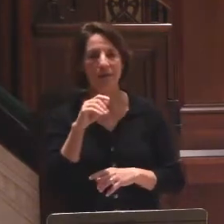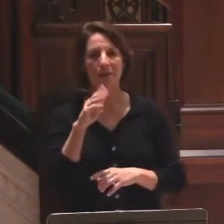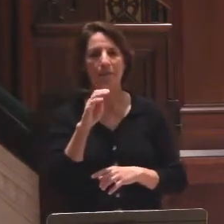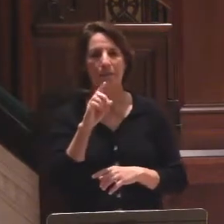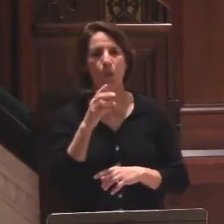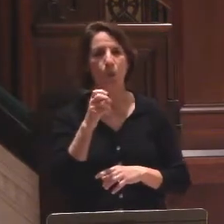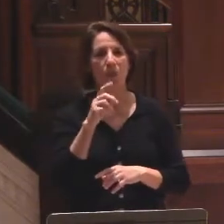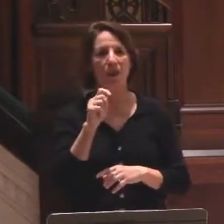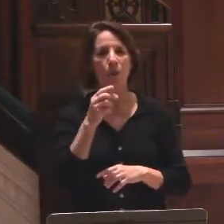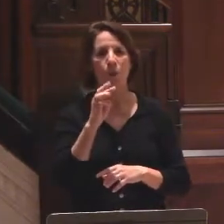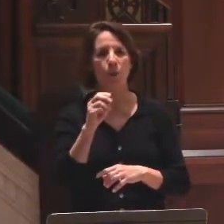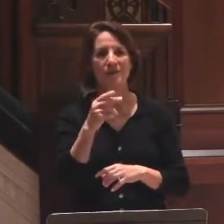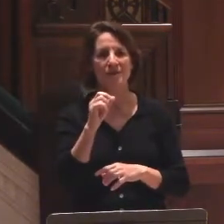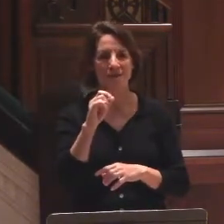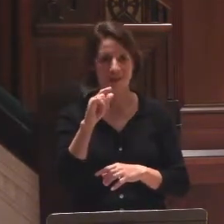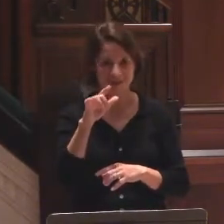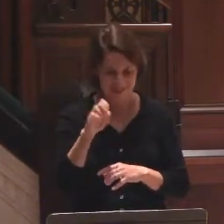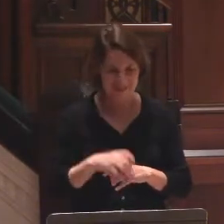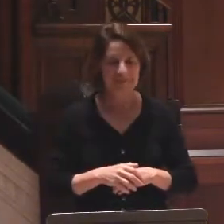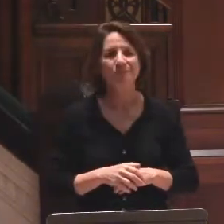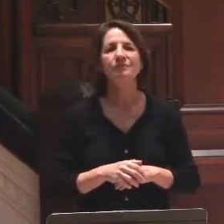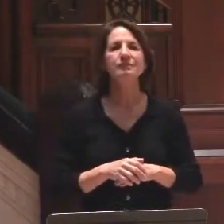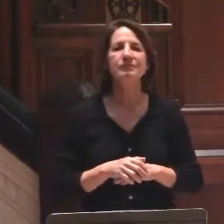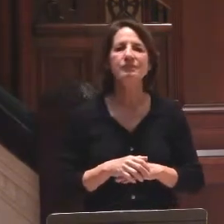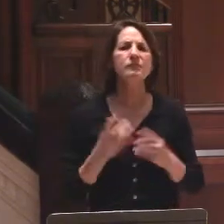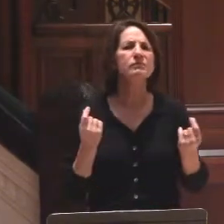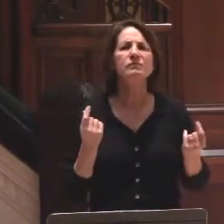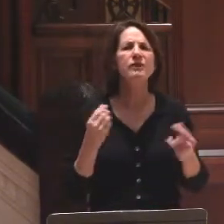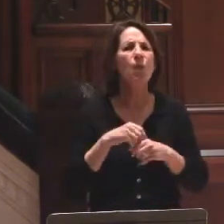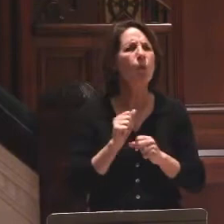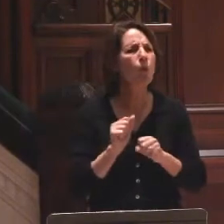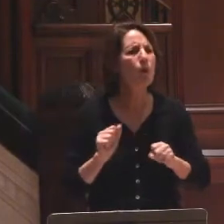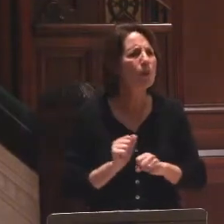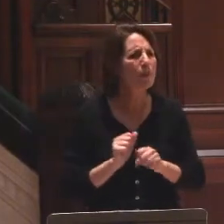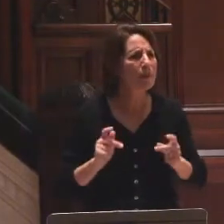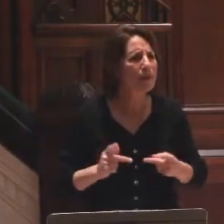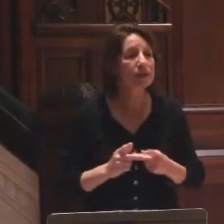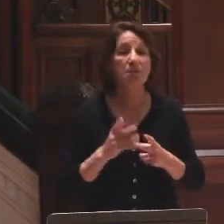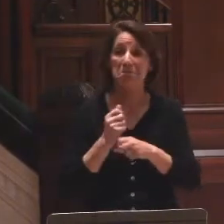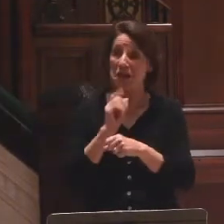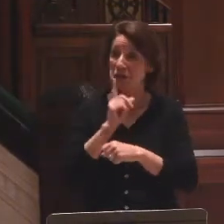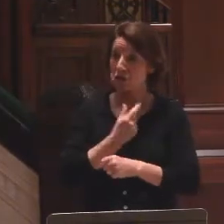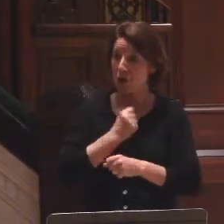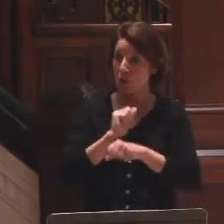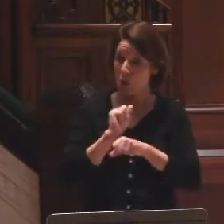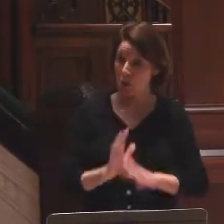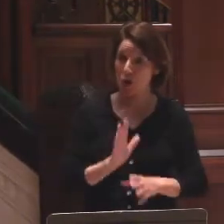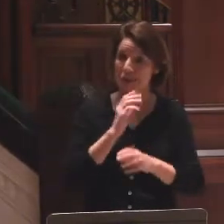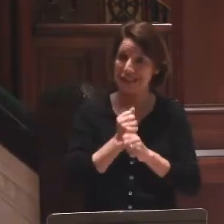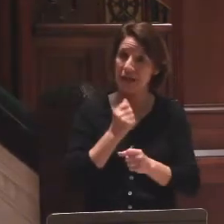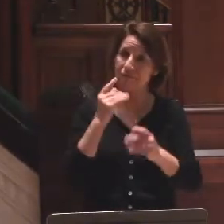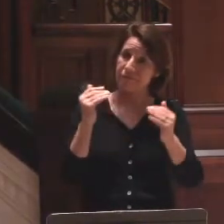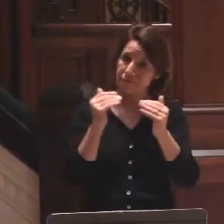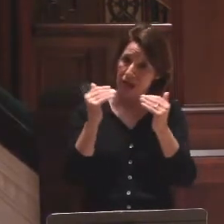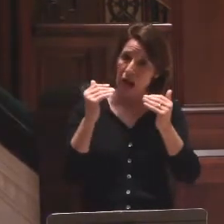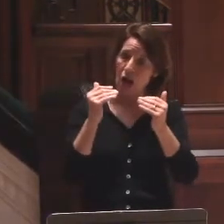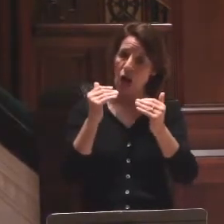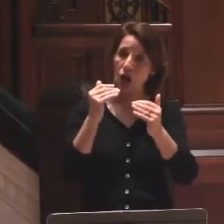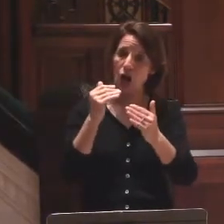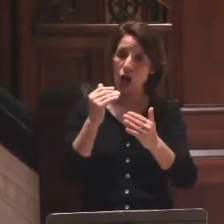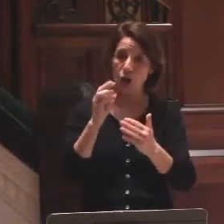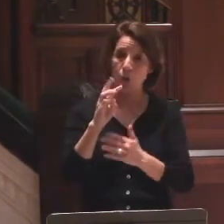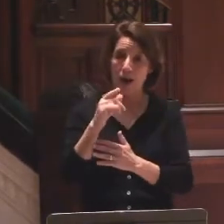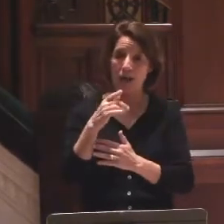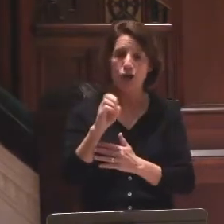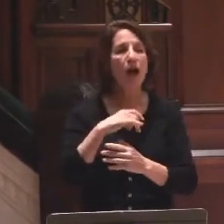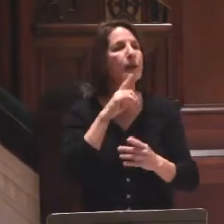What are we to do in our workplaces? Make sure our employees are getting a just wage. I'm sure you saw that the Starbucks employees